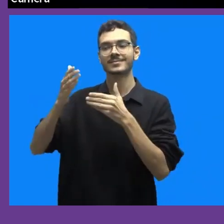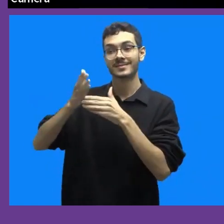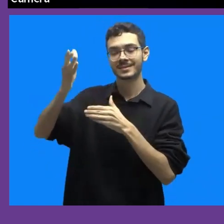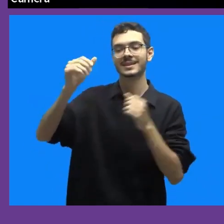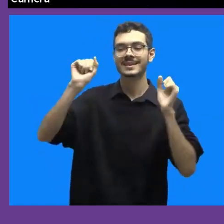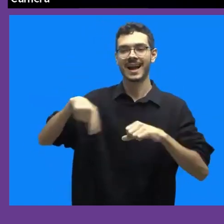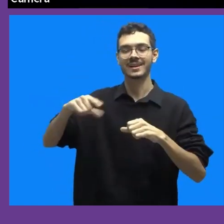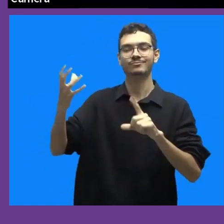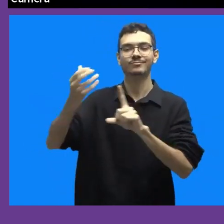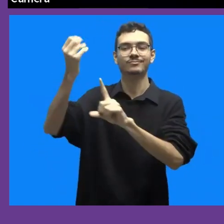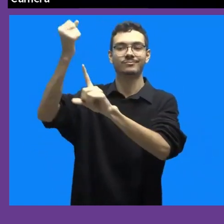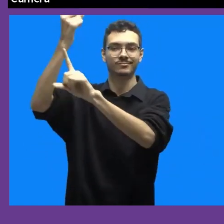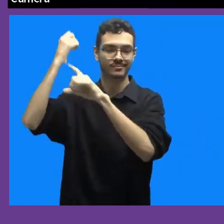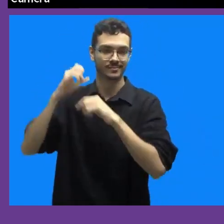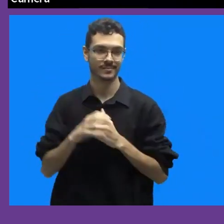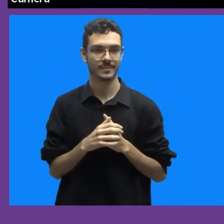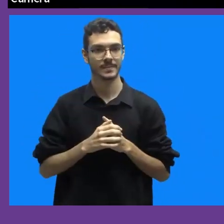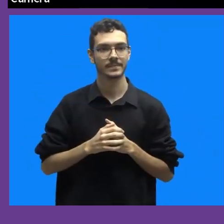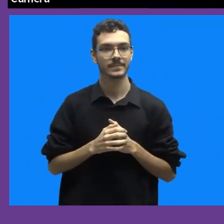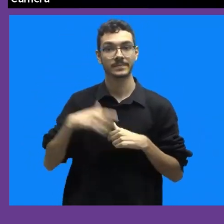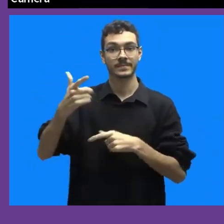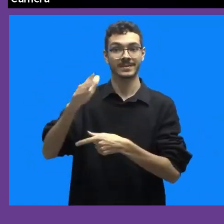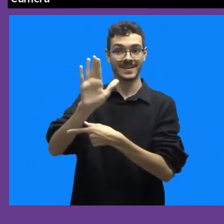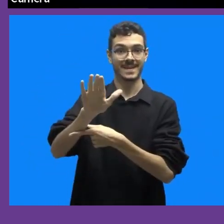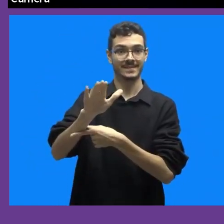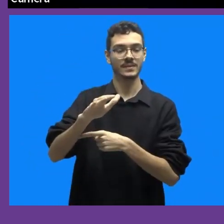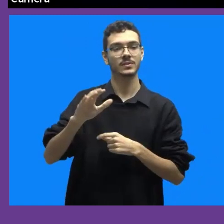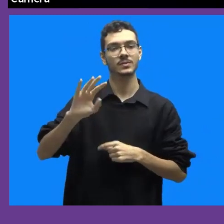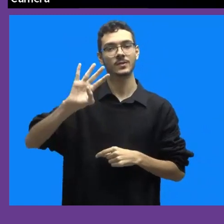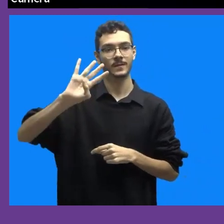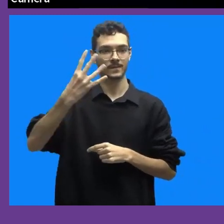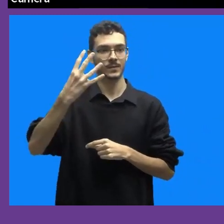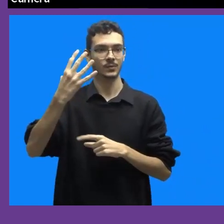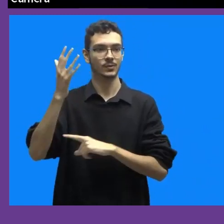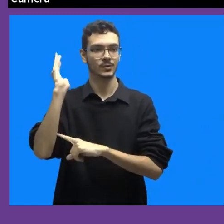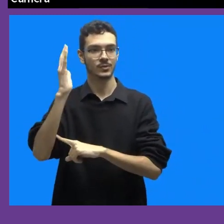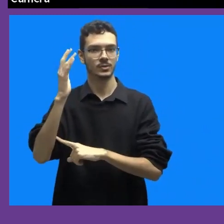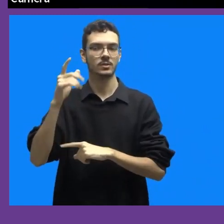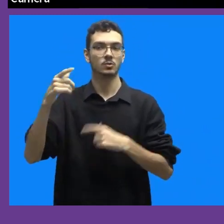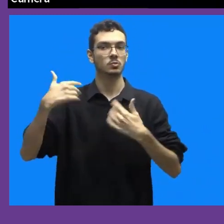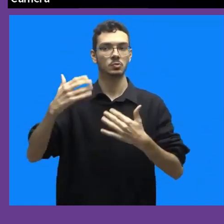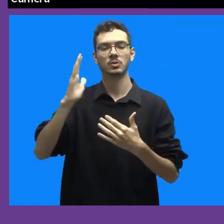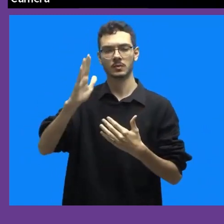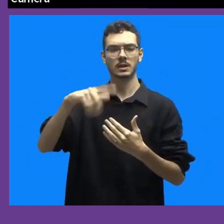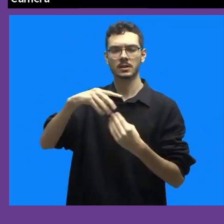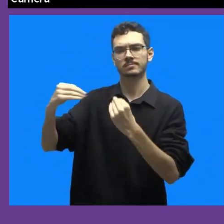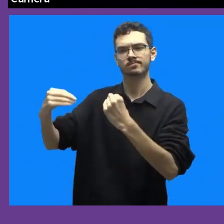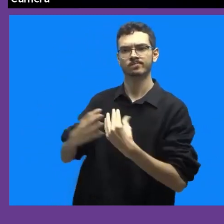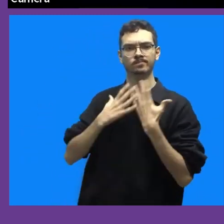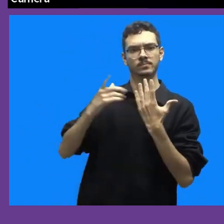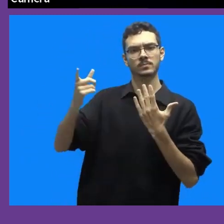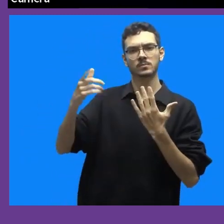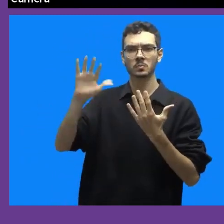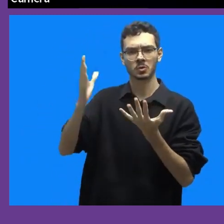and inclusion in higher education. This session that will be held in room 254